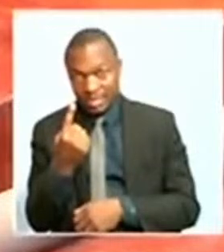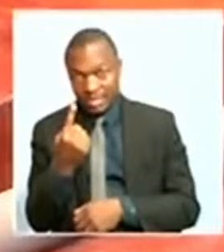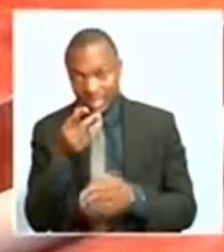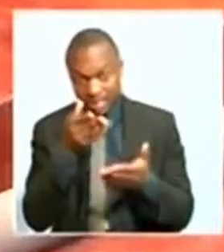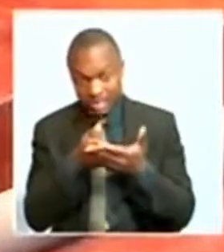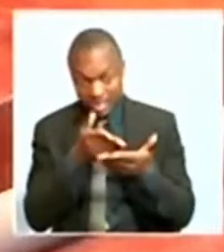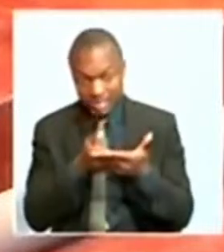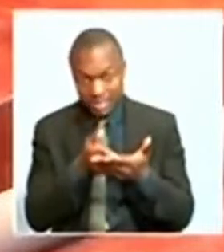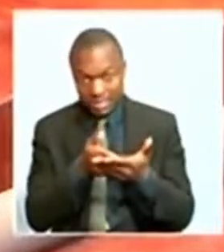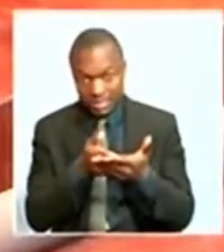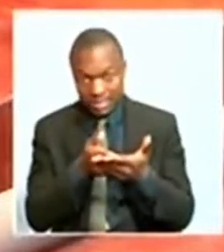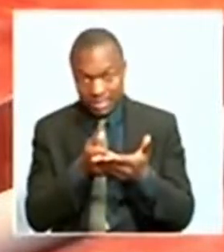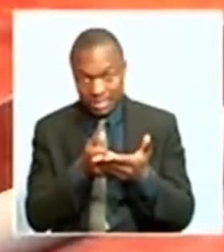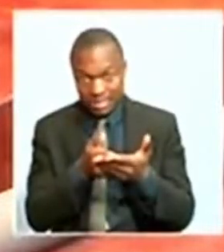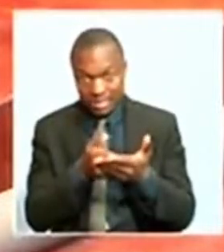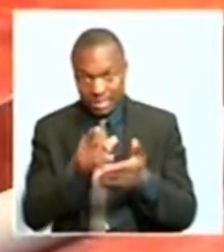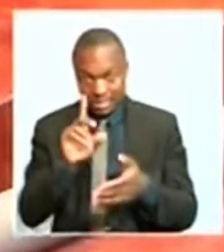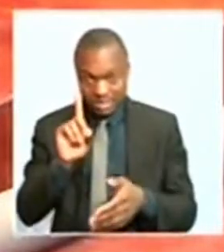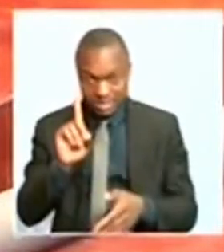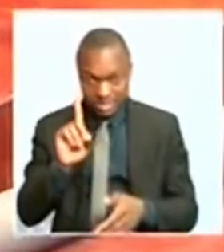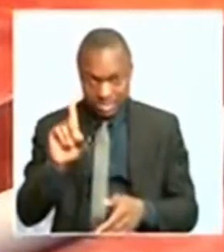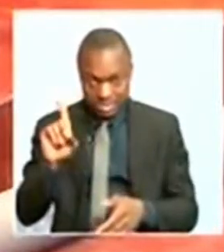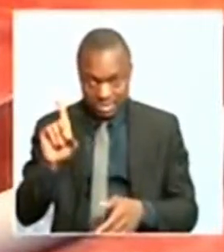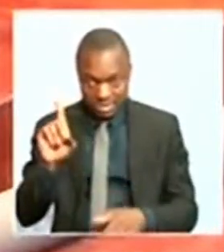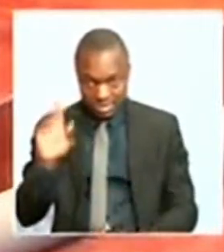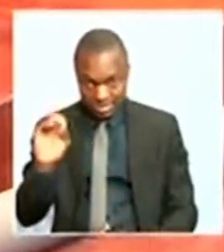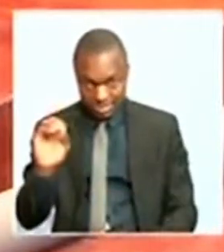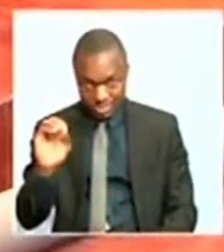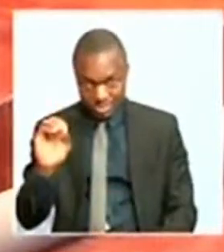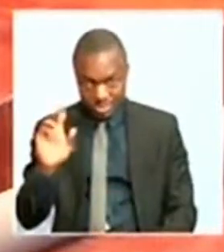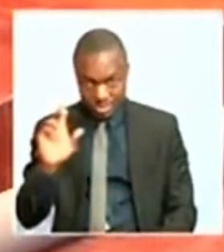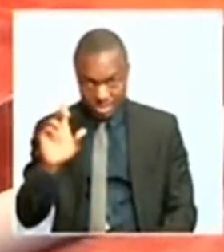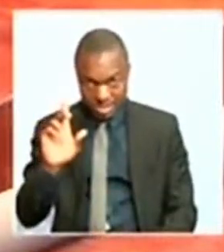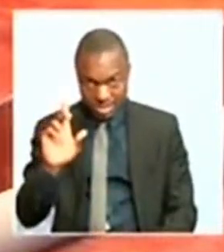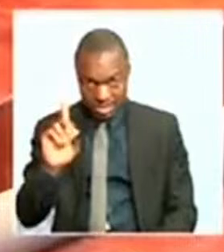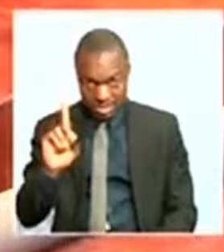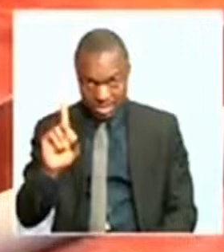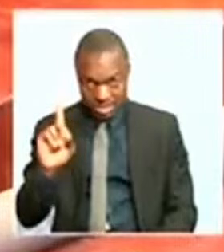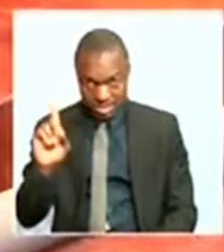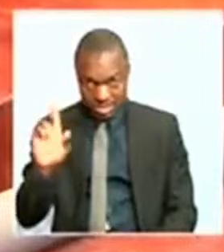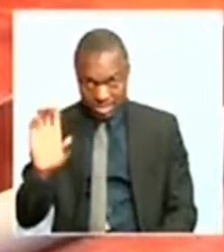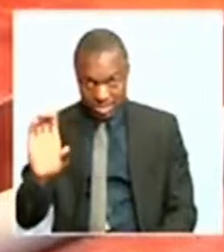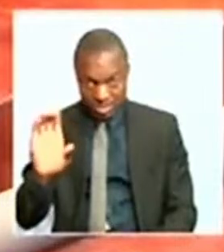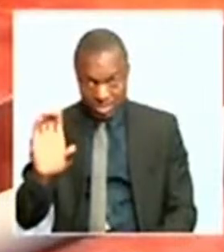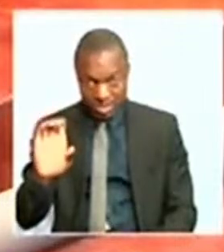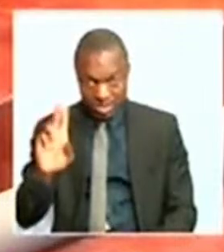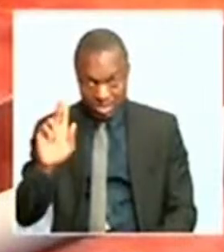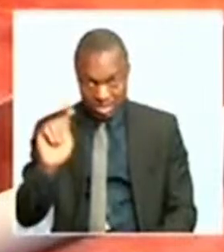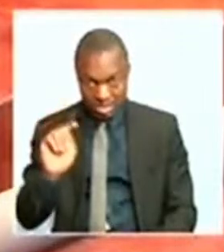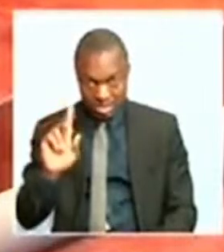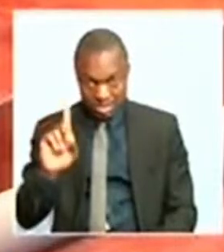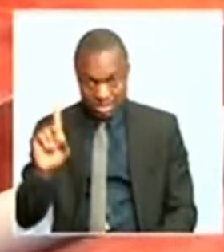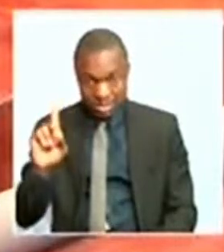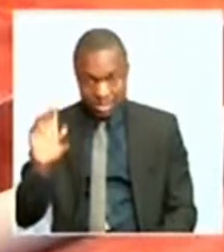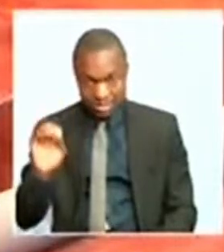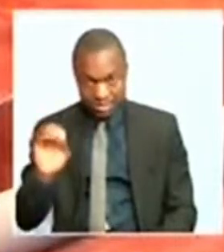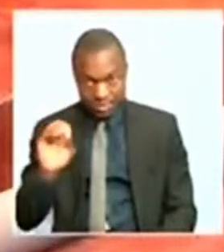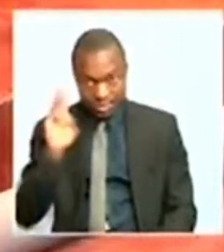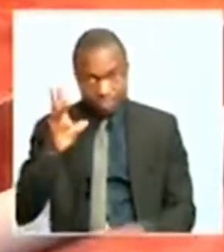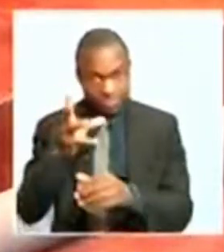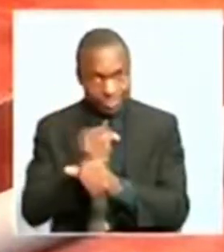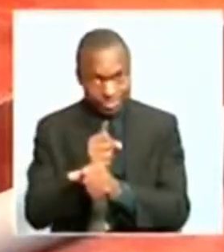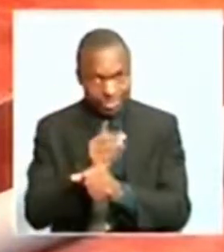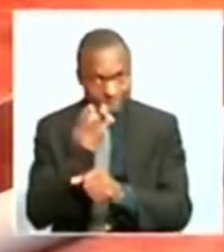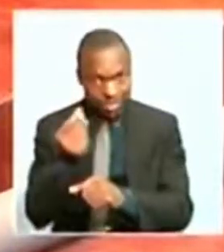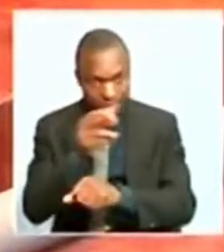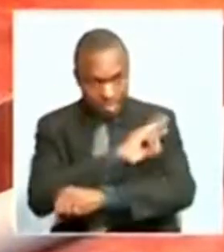drawdown option, or the CAT-DDO. With the CAT-DDO also, we'll be able to receive resources